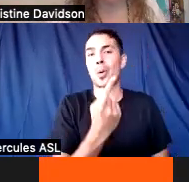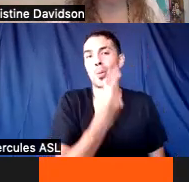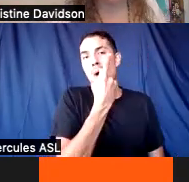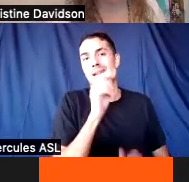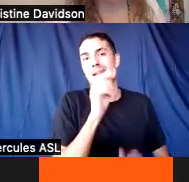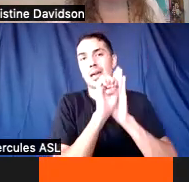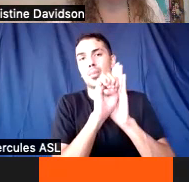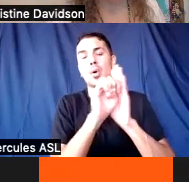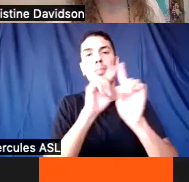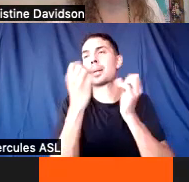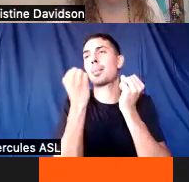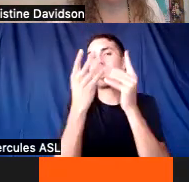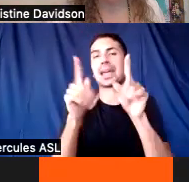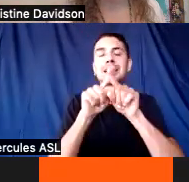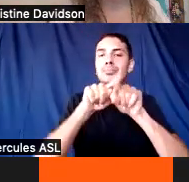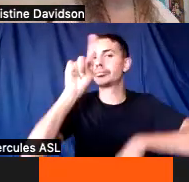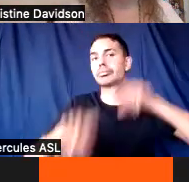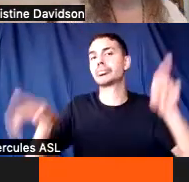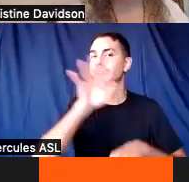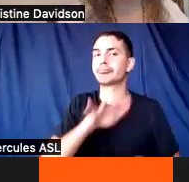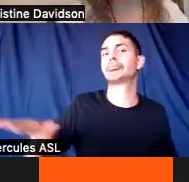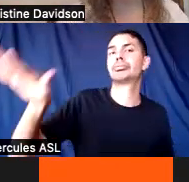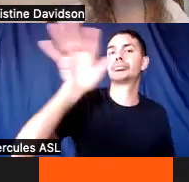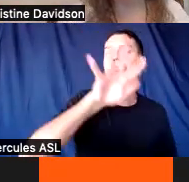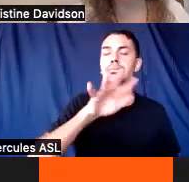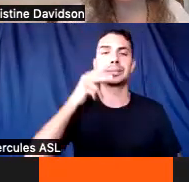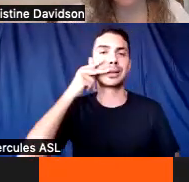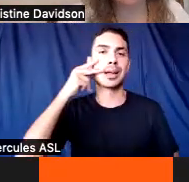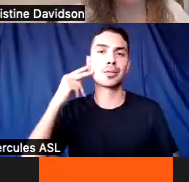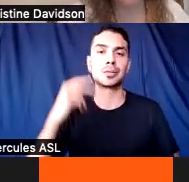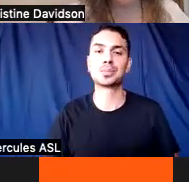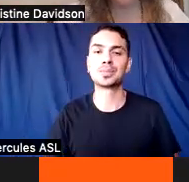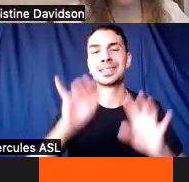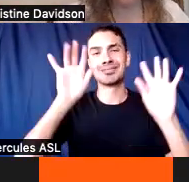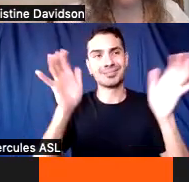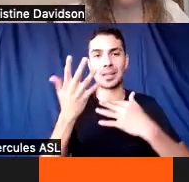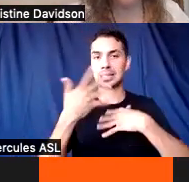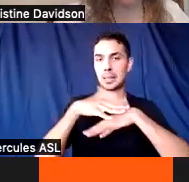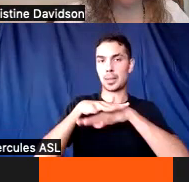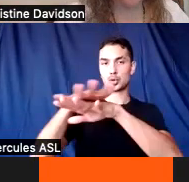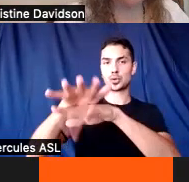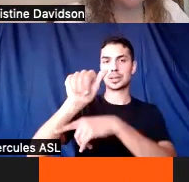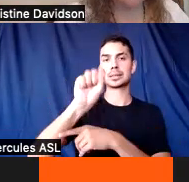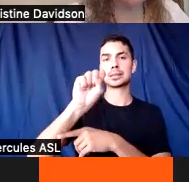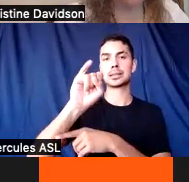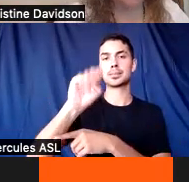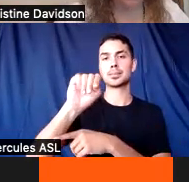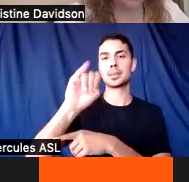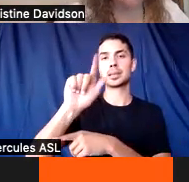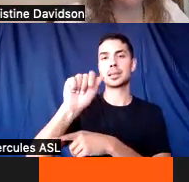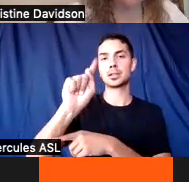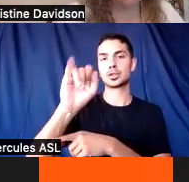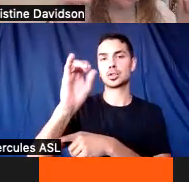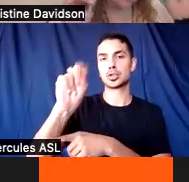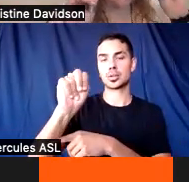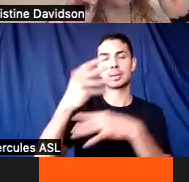forced adaptation, that forced assimilation, just to keep your people alive. Even when you've been